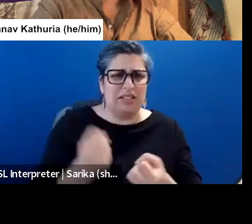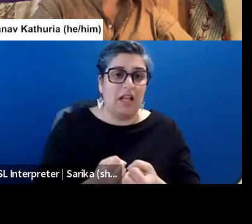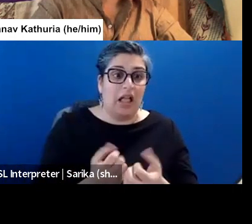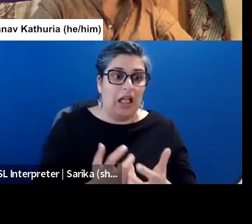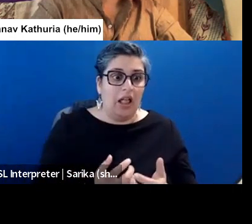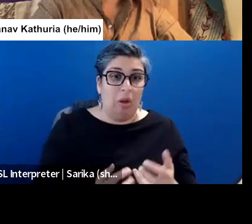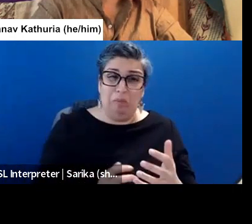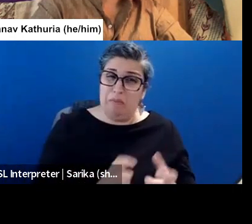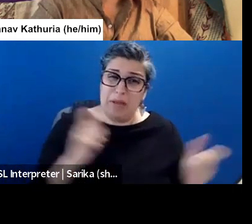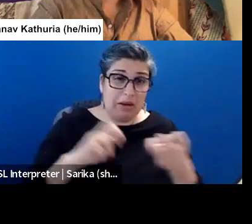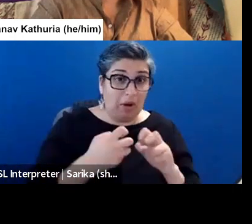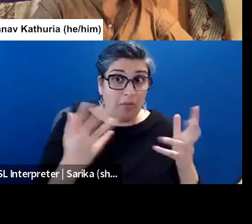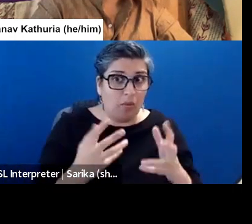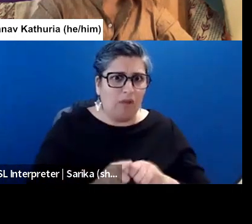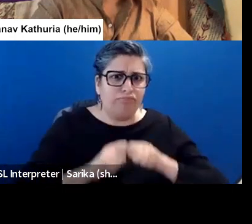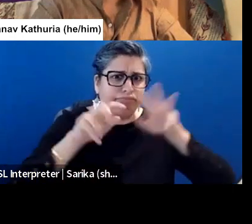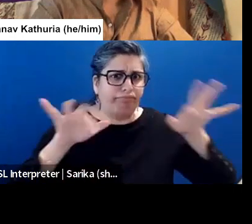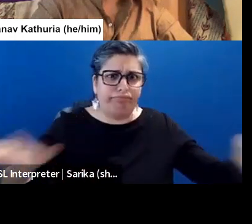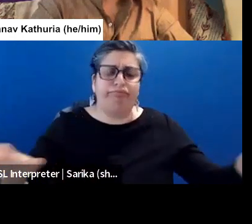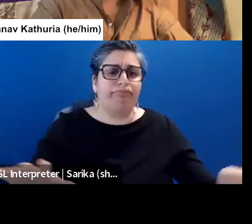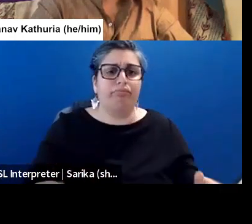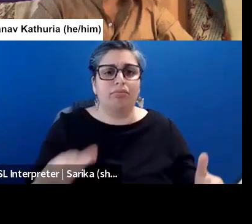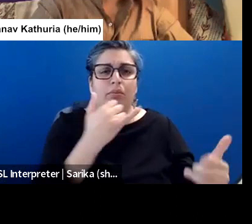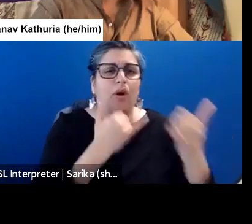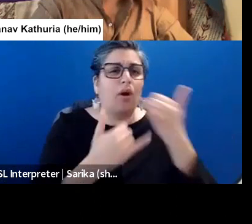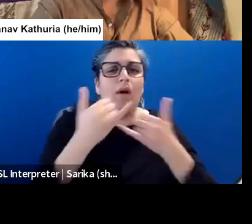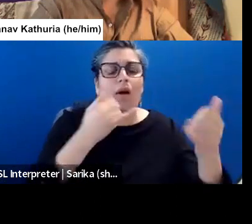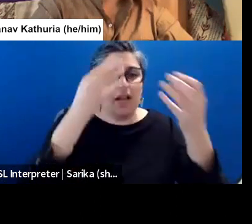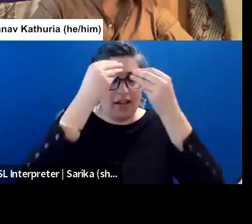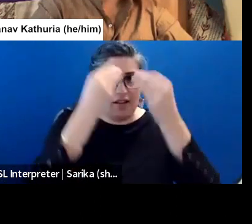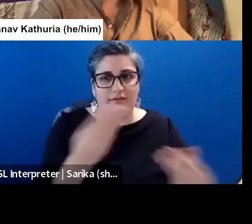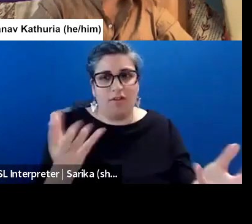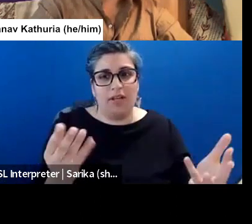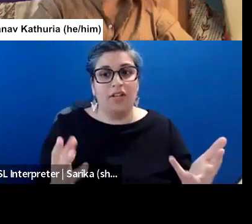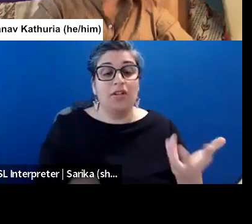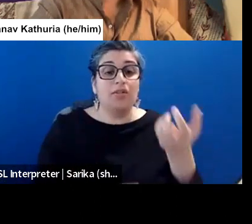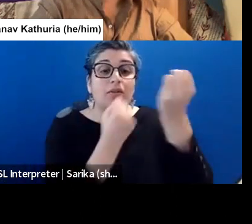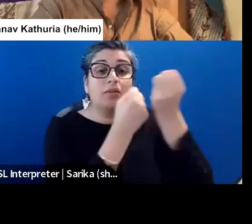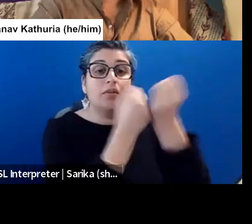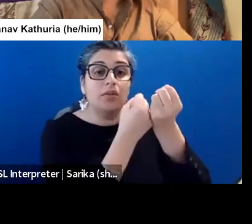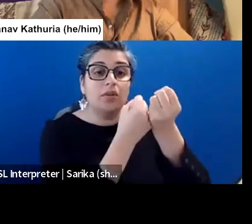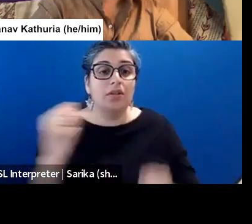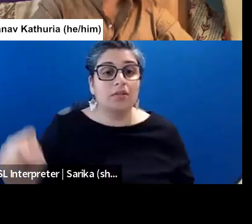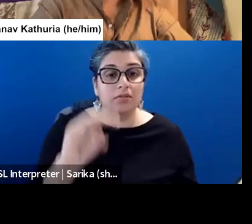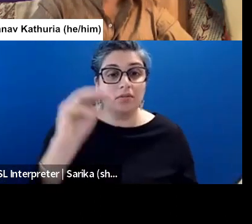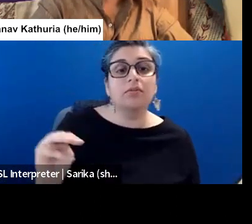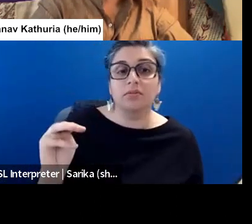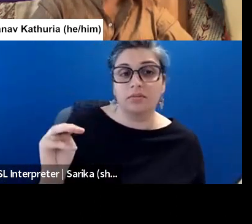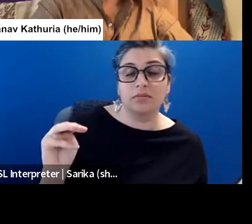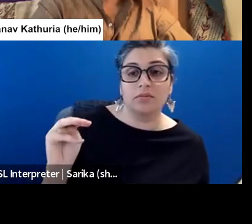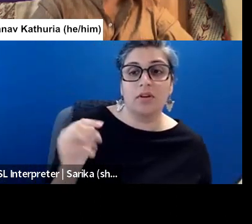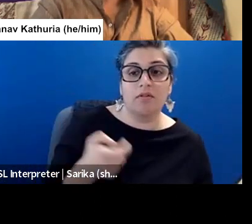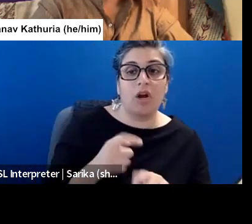So elevating just retweeting, sharing, whatever, on social messages from